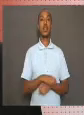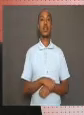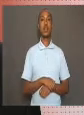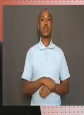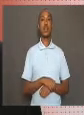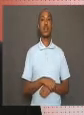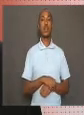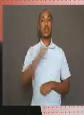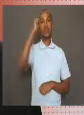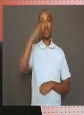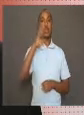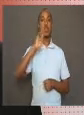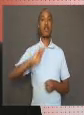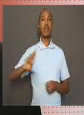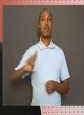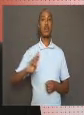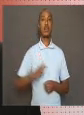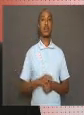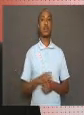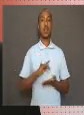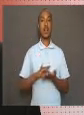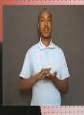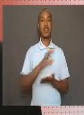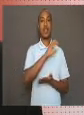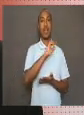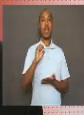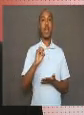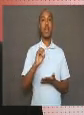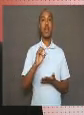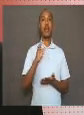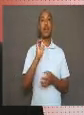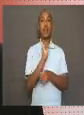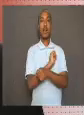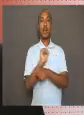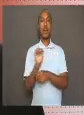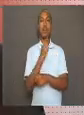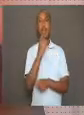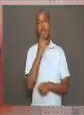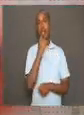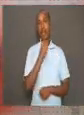manufacture synthetic fibers, drugs, and car batteries.